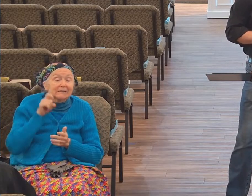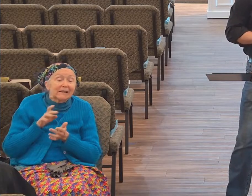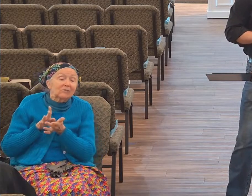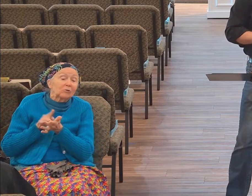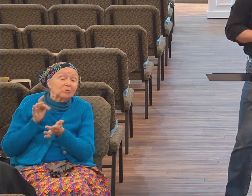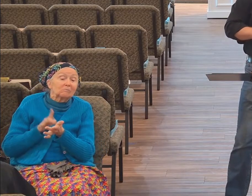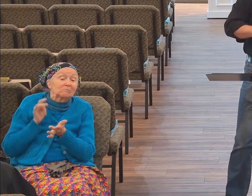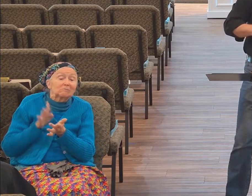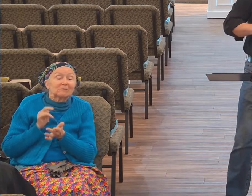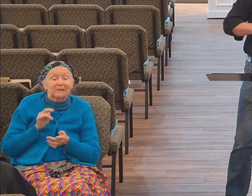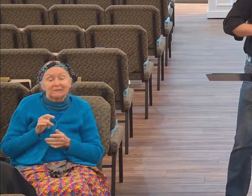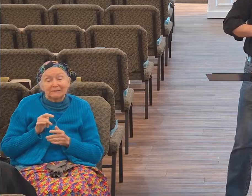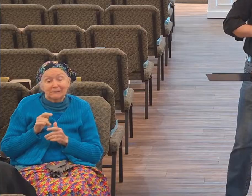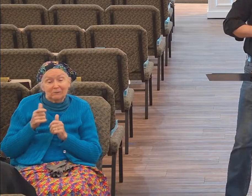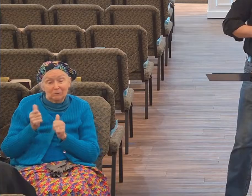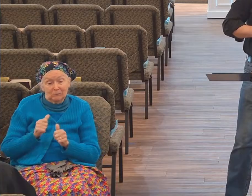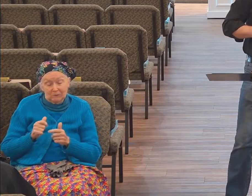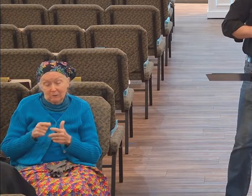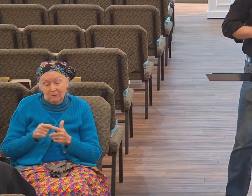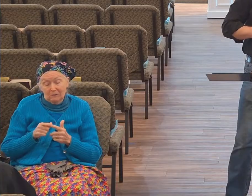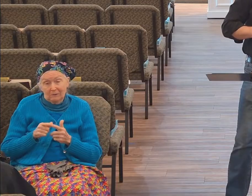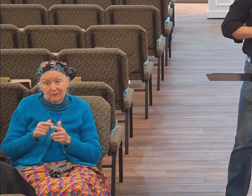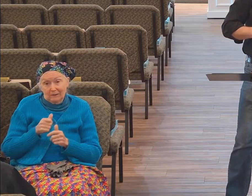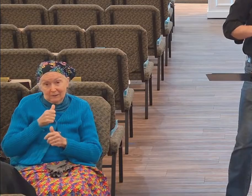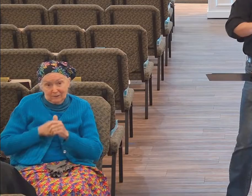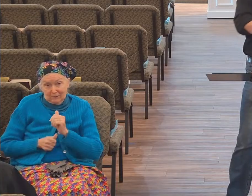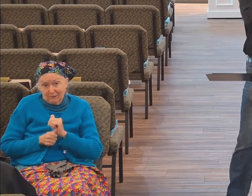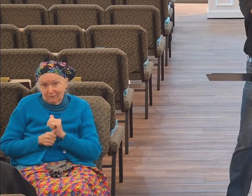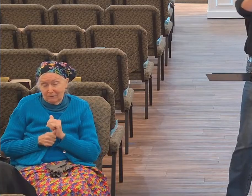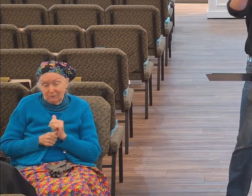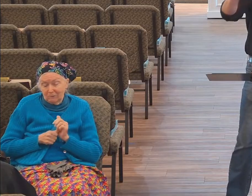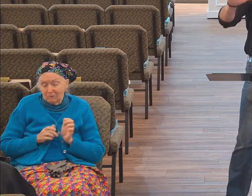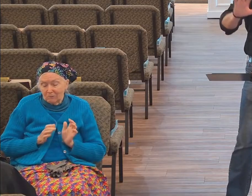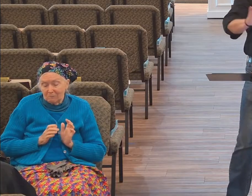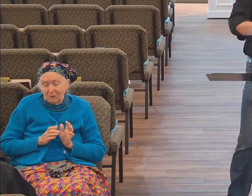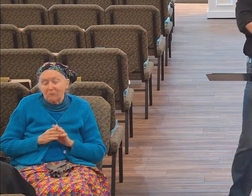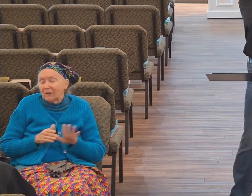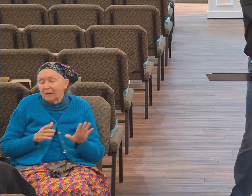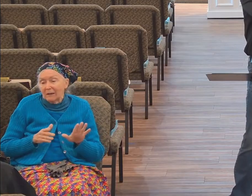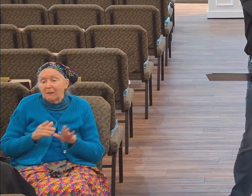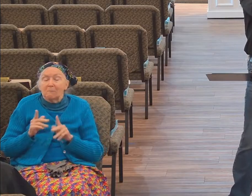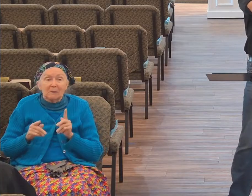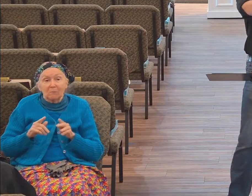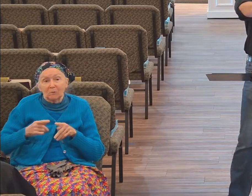In other words, there were ulterior motives. Things that weren't as they appeared, right? The